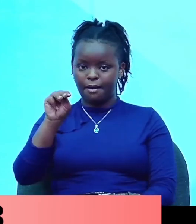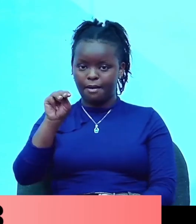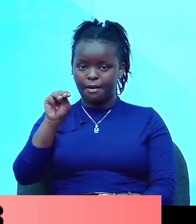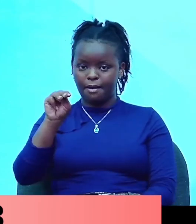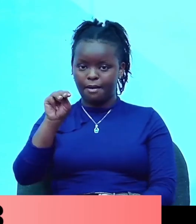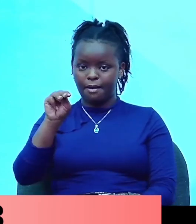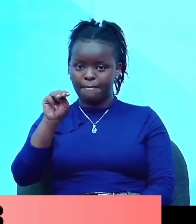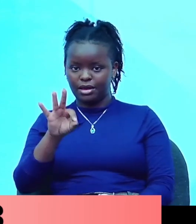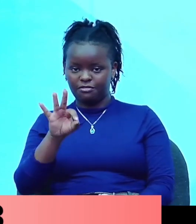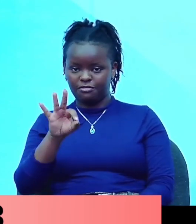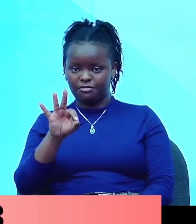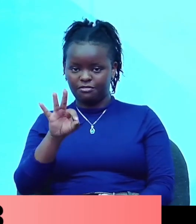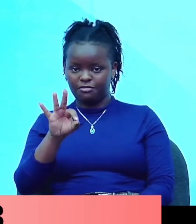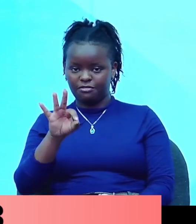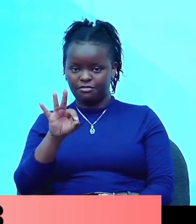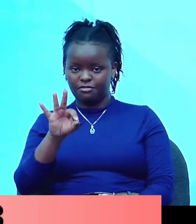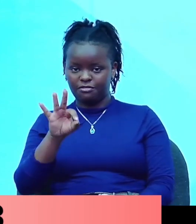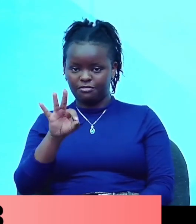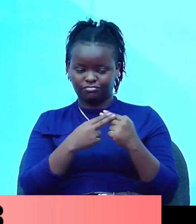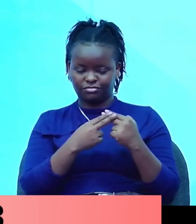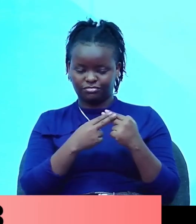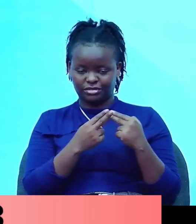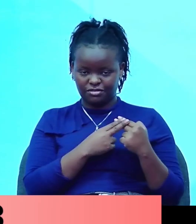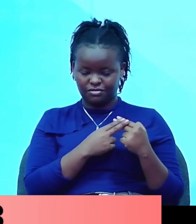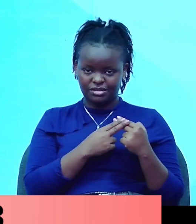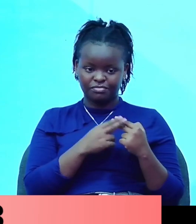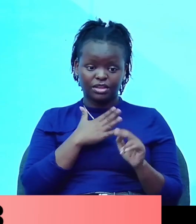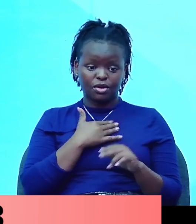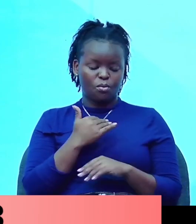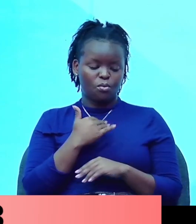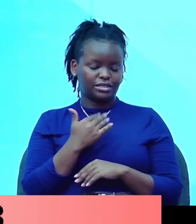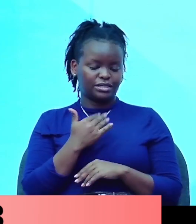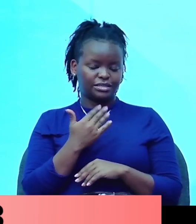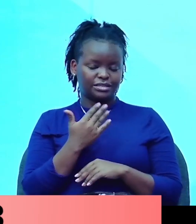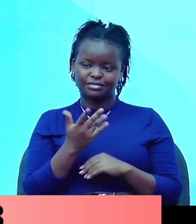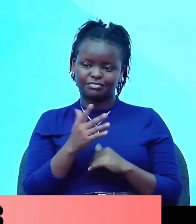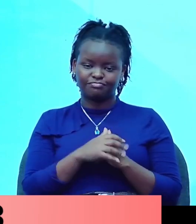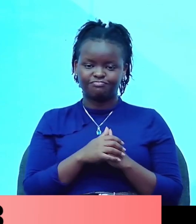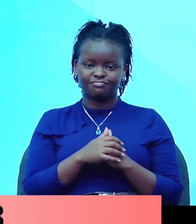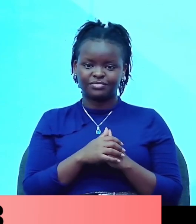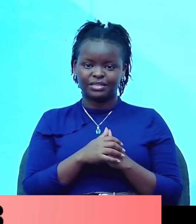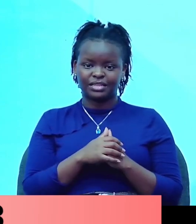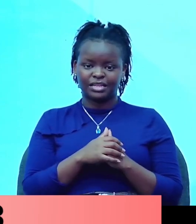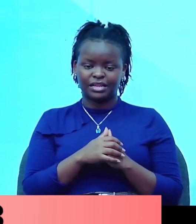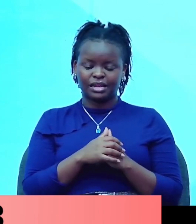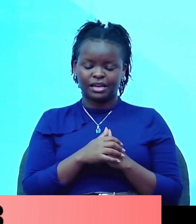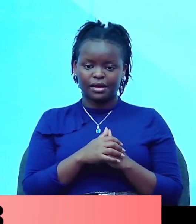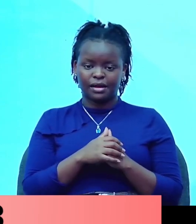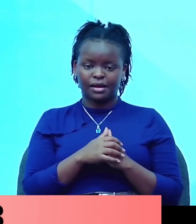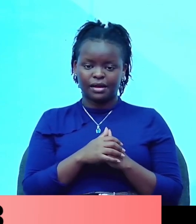For example, the monthly prizes and whatnot. We will get into that in a bit. Yes.